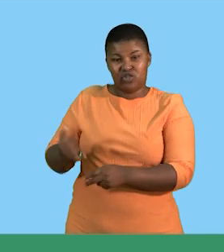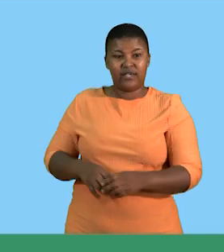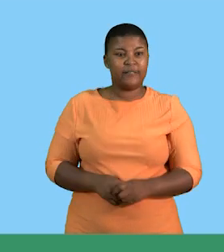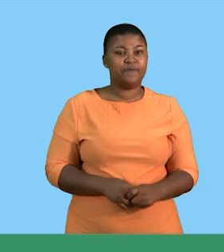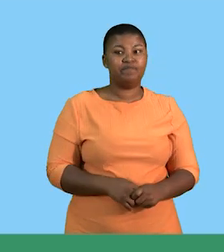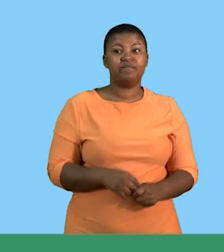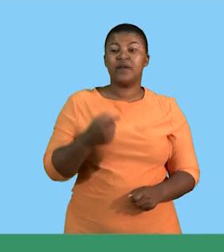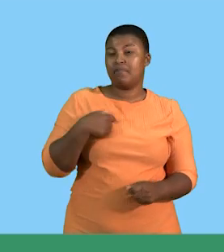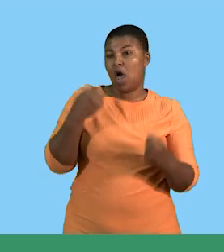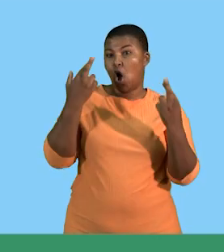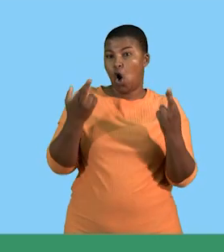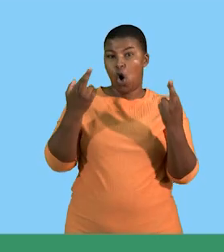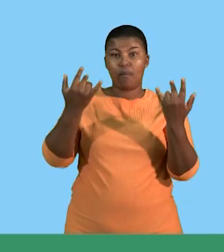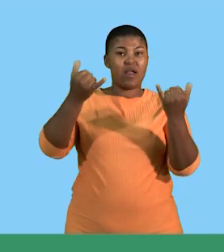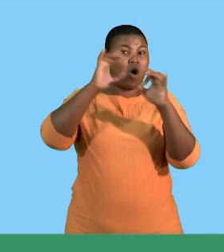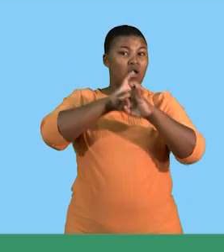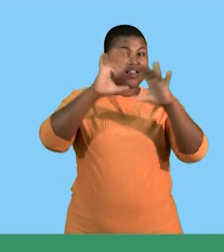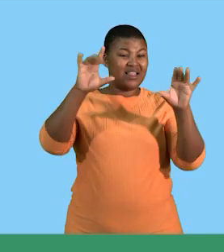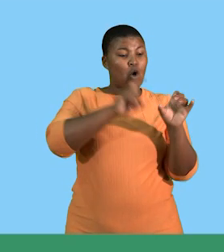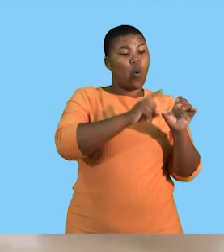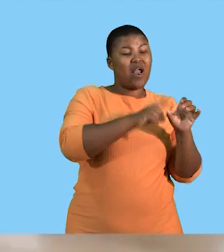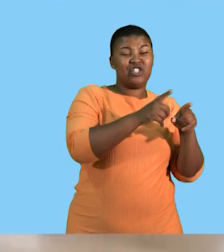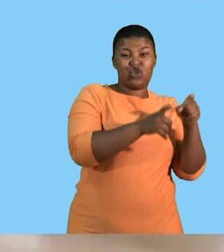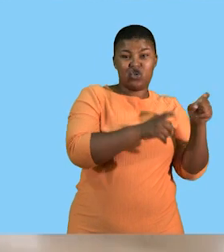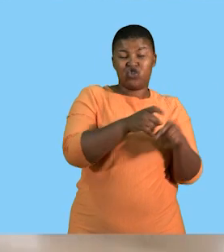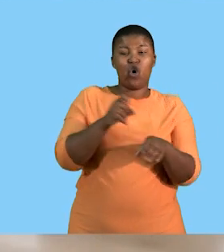product. So I hope that clears up the difference